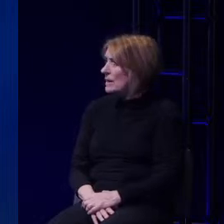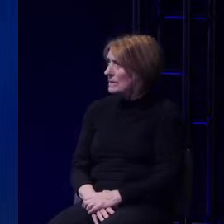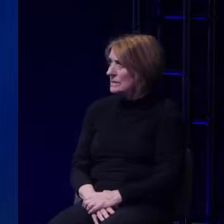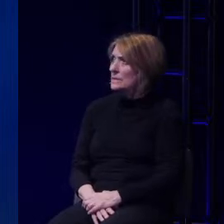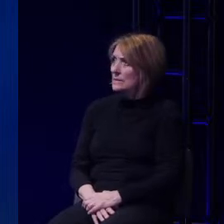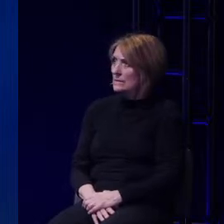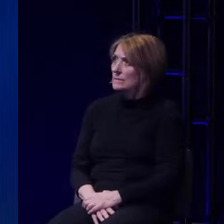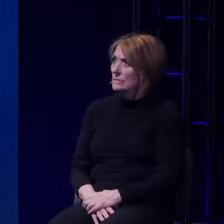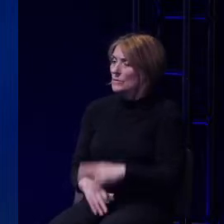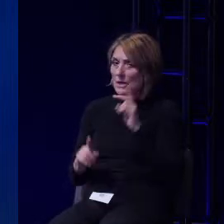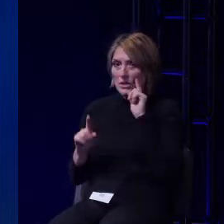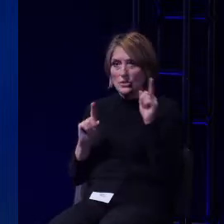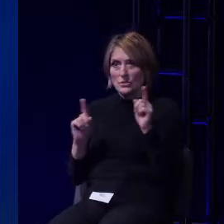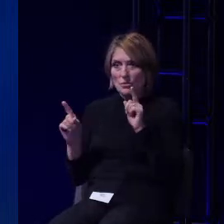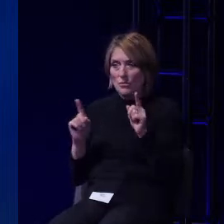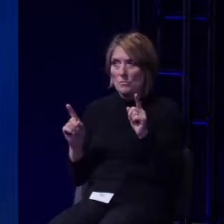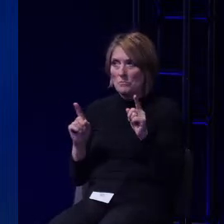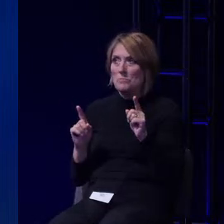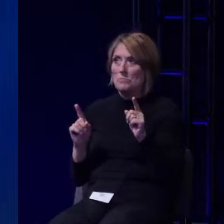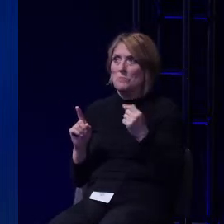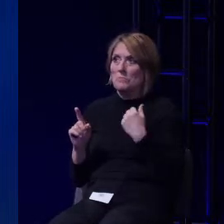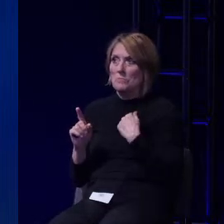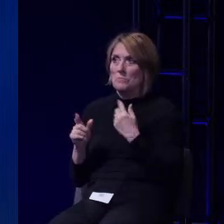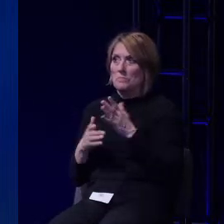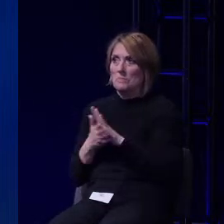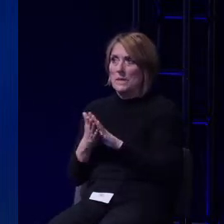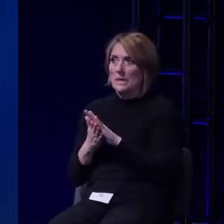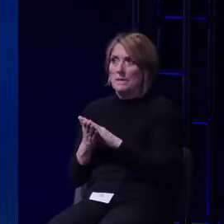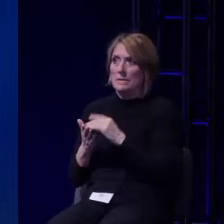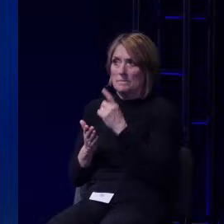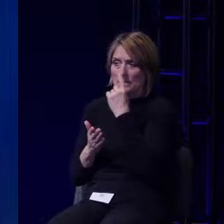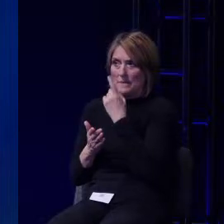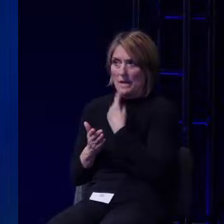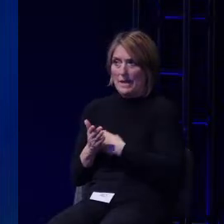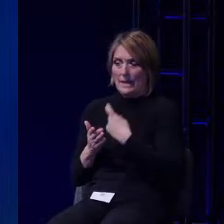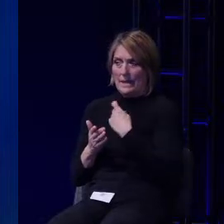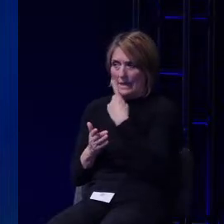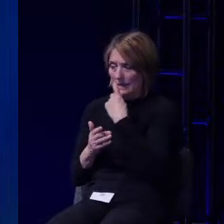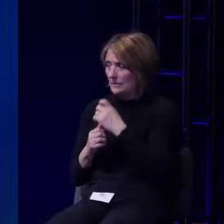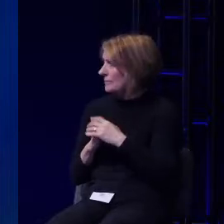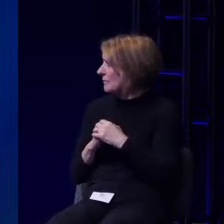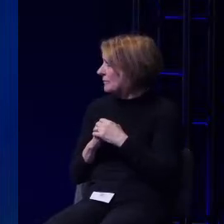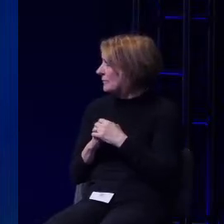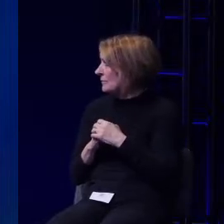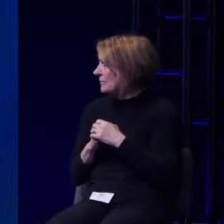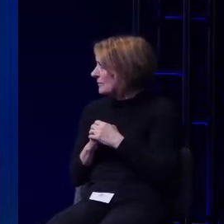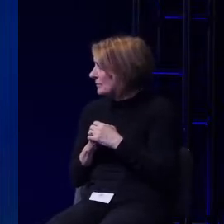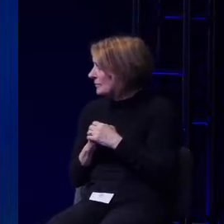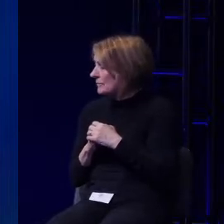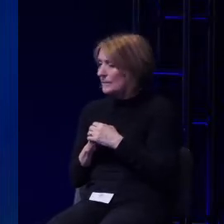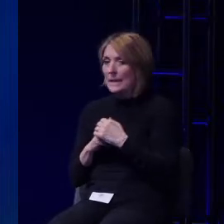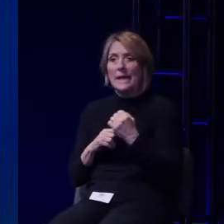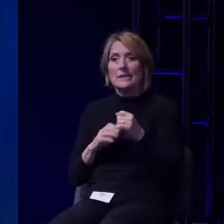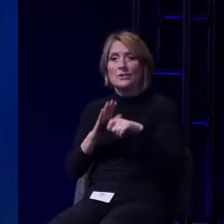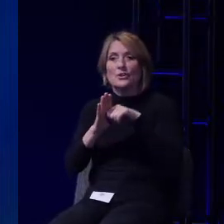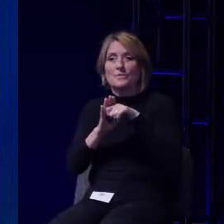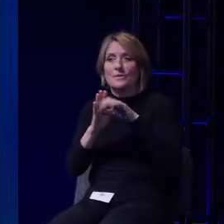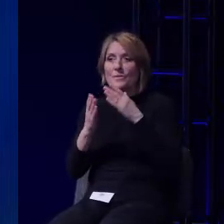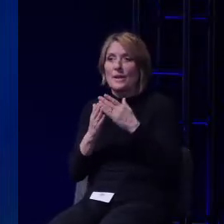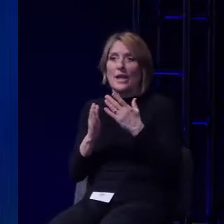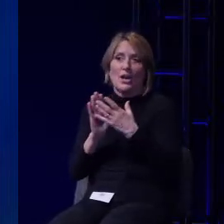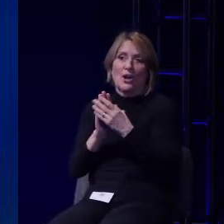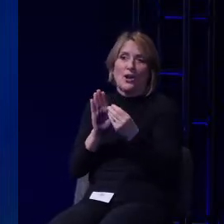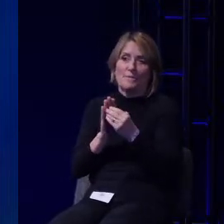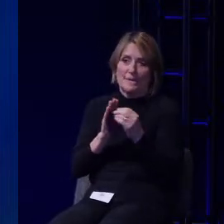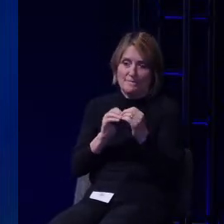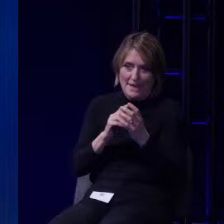possibility. And you know, subsequent to that, I mean, in the documentary world, all I did was copy what Barry did. and you